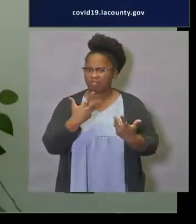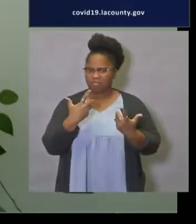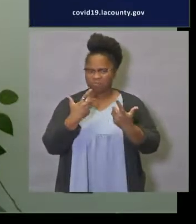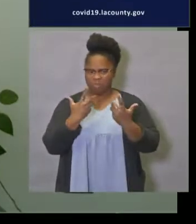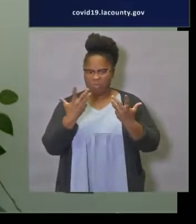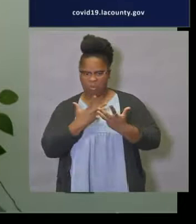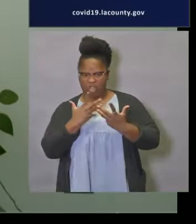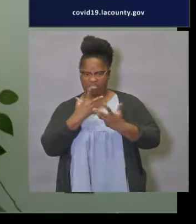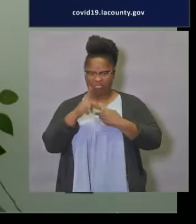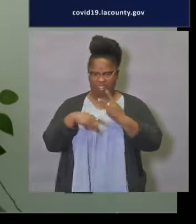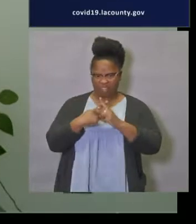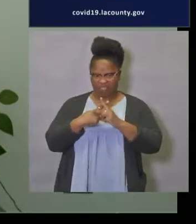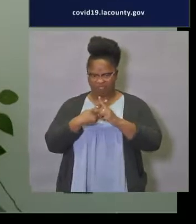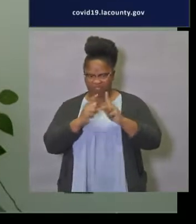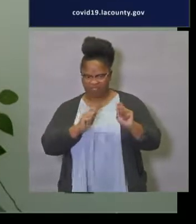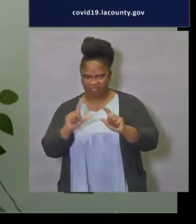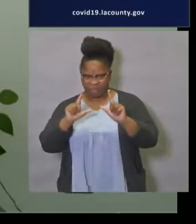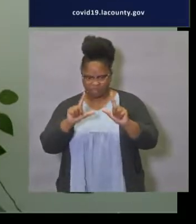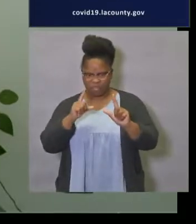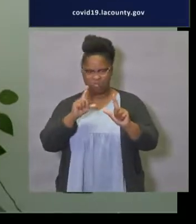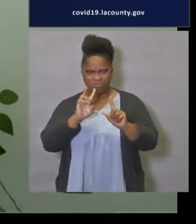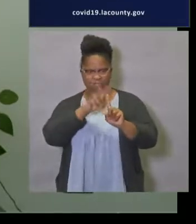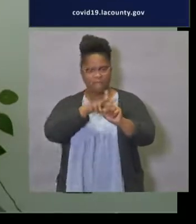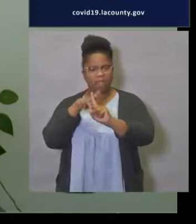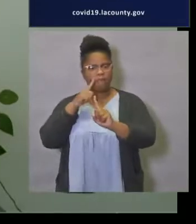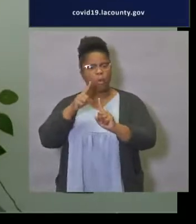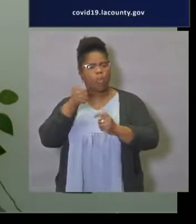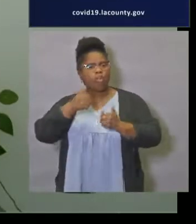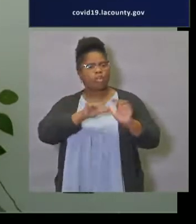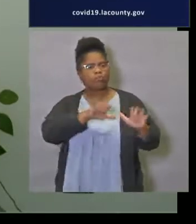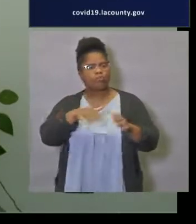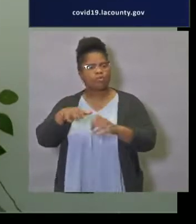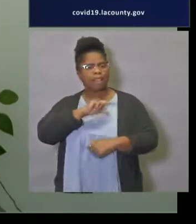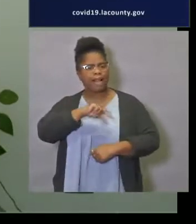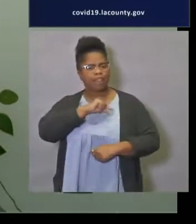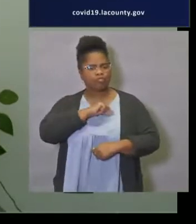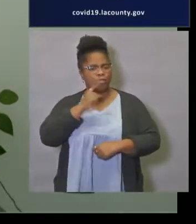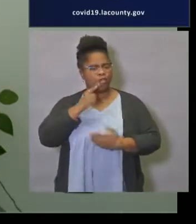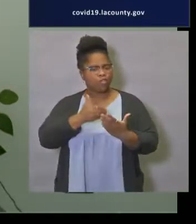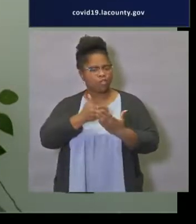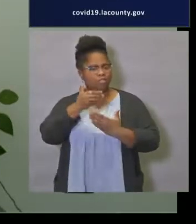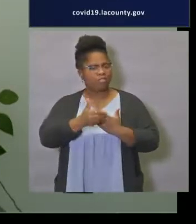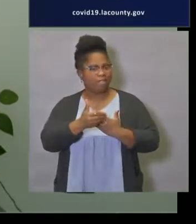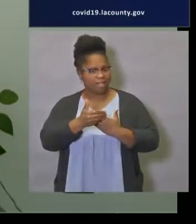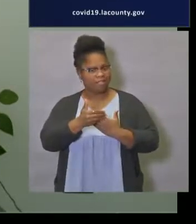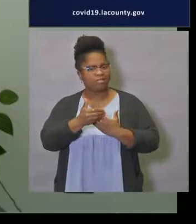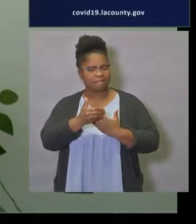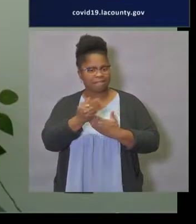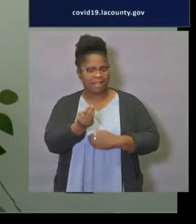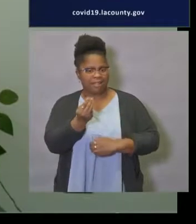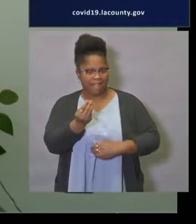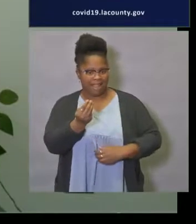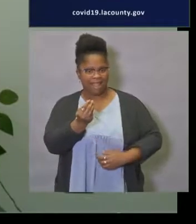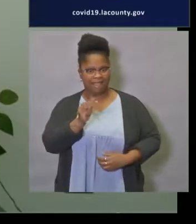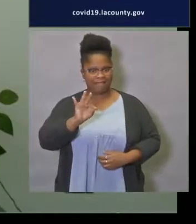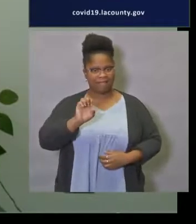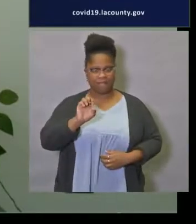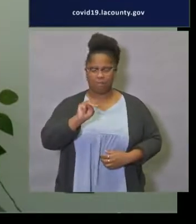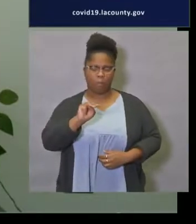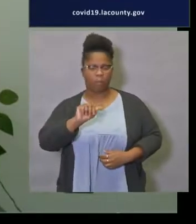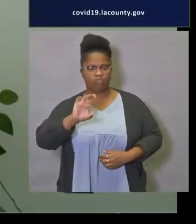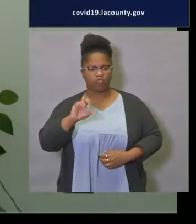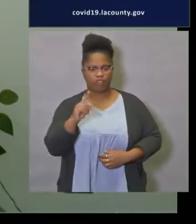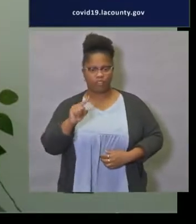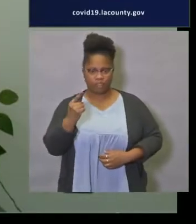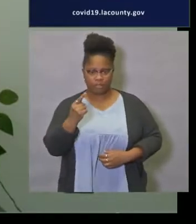vaccinating groups that will be eligible to get vaccinated starting March 1st, next Monday. First, to update you